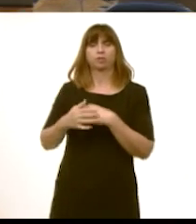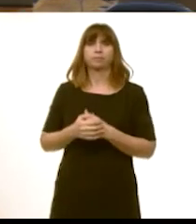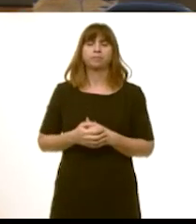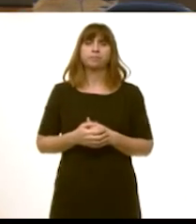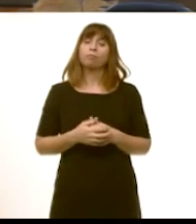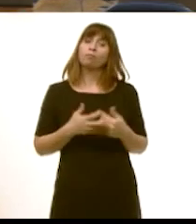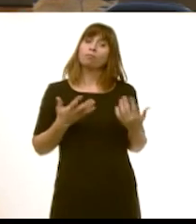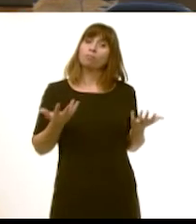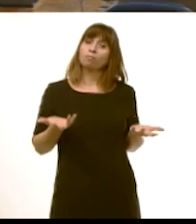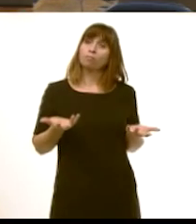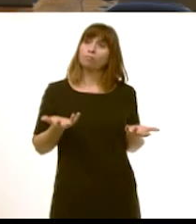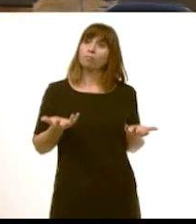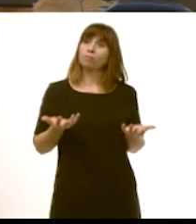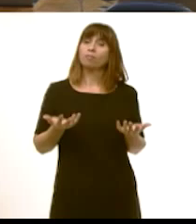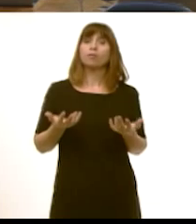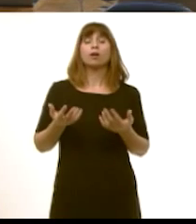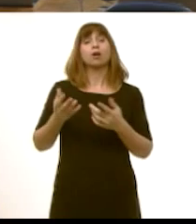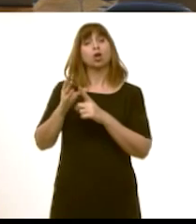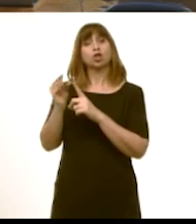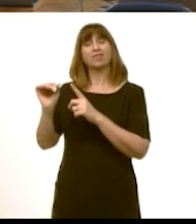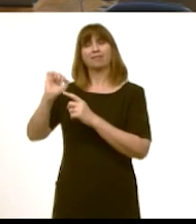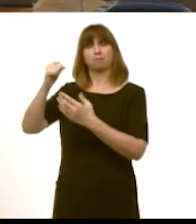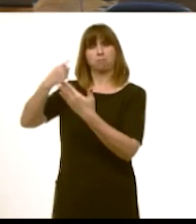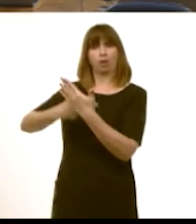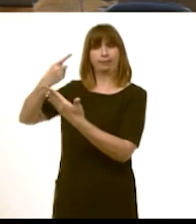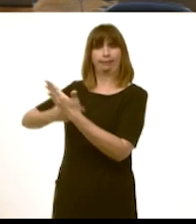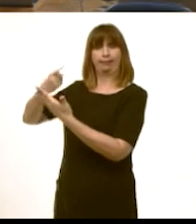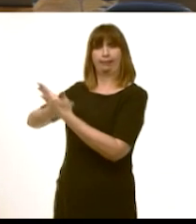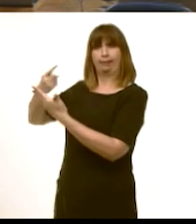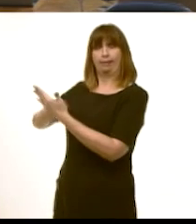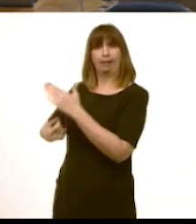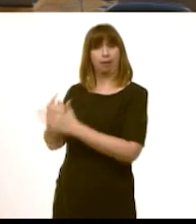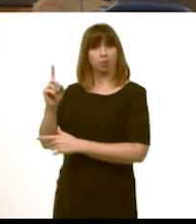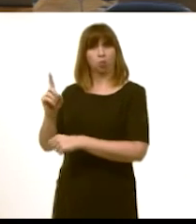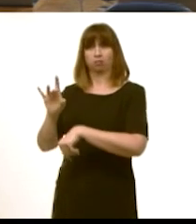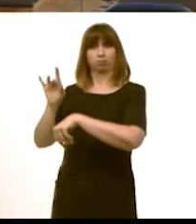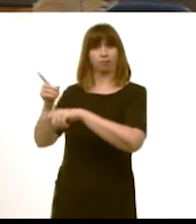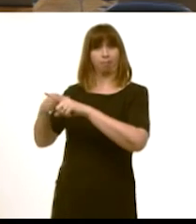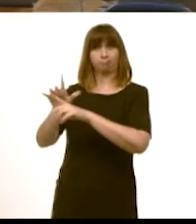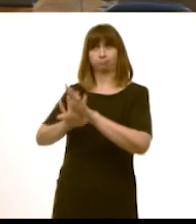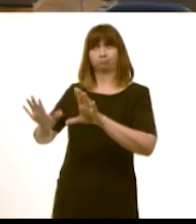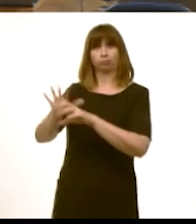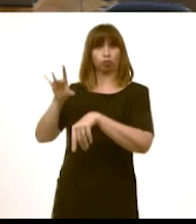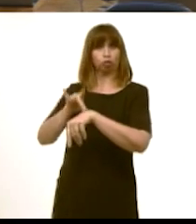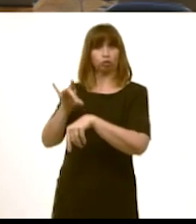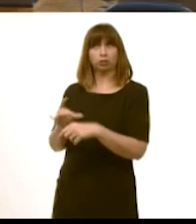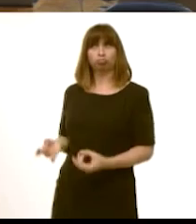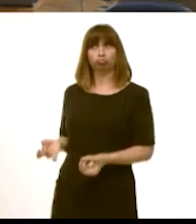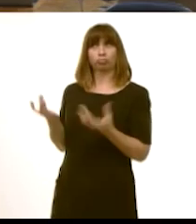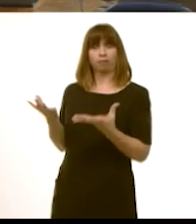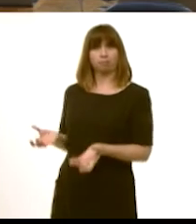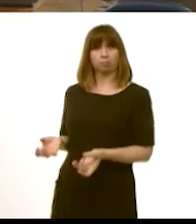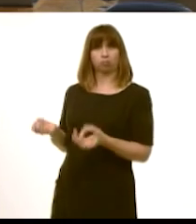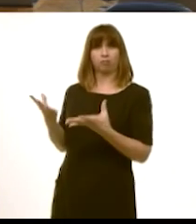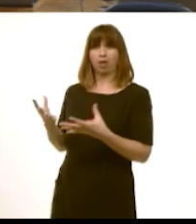consequence of the Tory party policies, in England you have doctors on strike, you have doctors